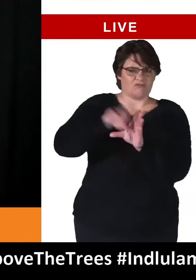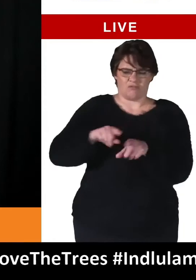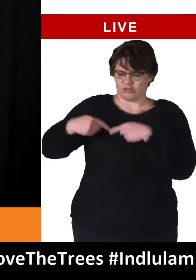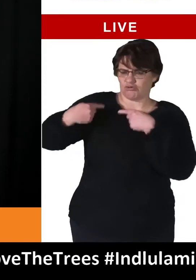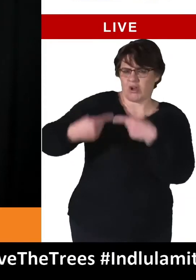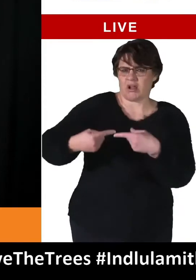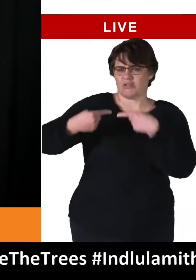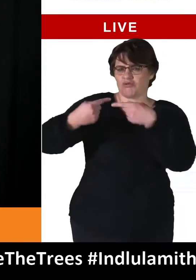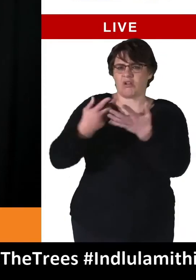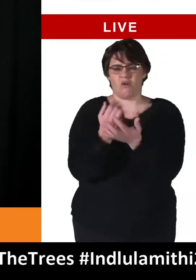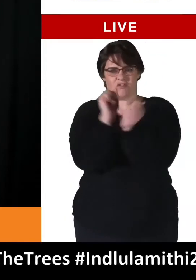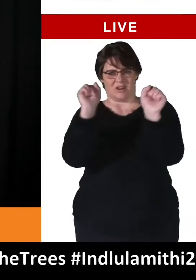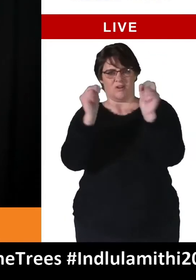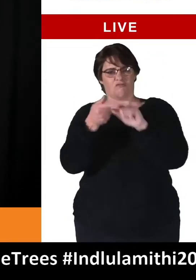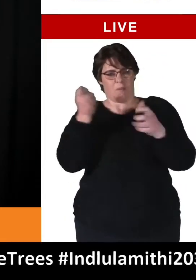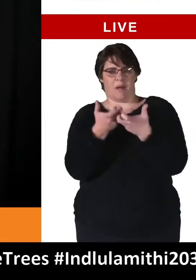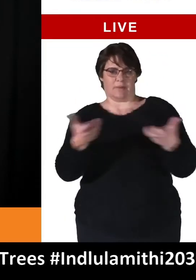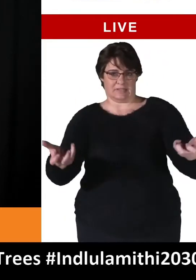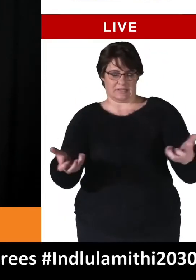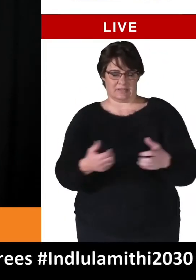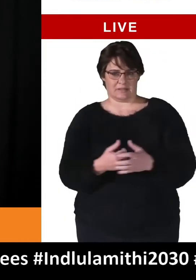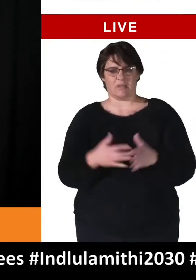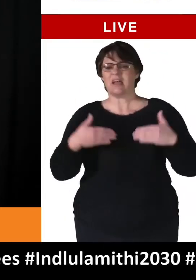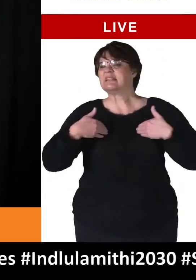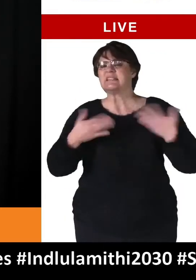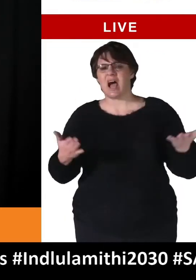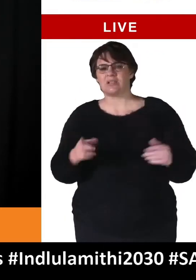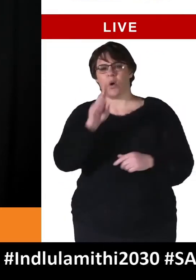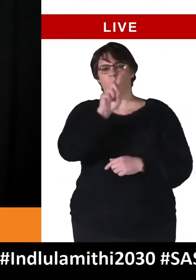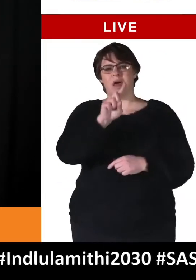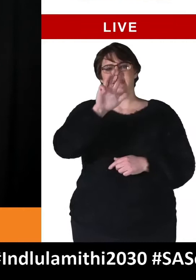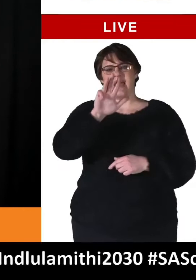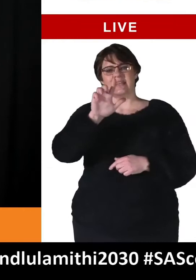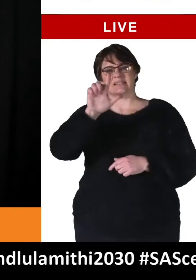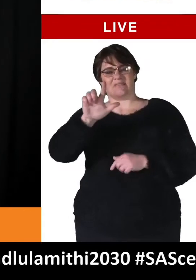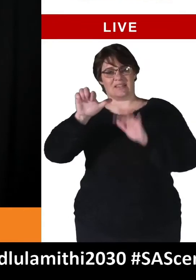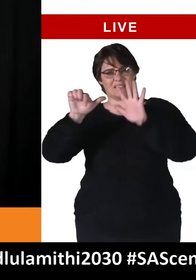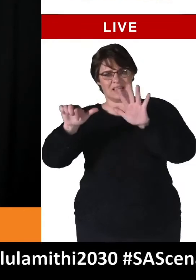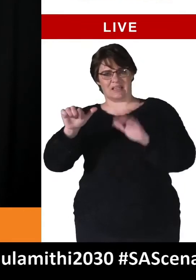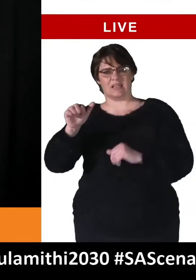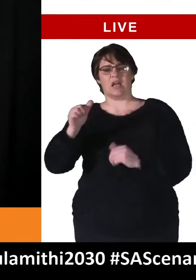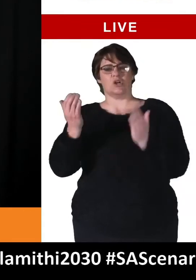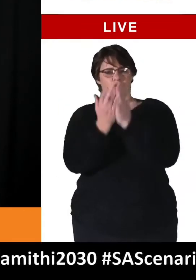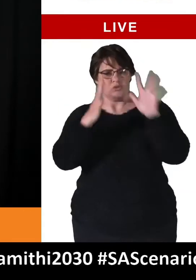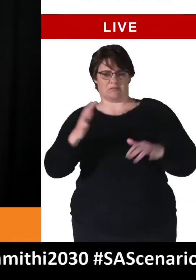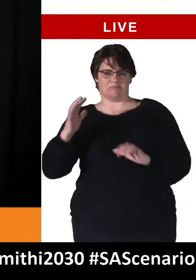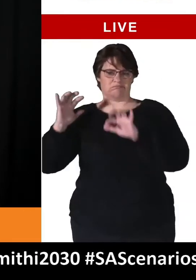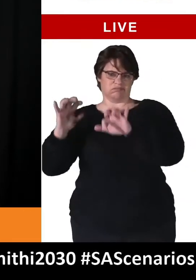for freedom from apartheid, starting with the 1976 student